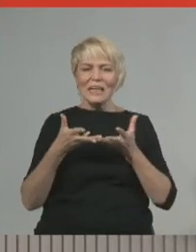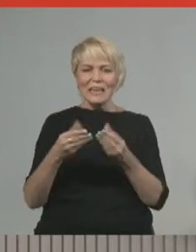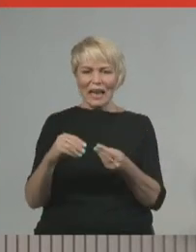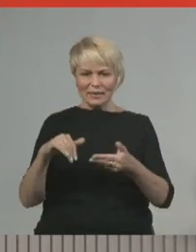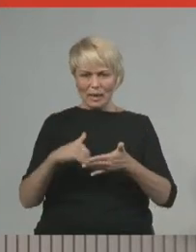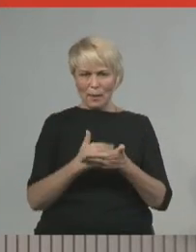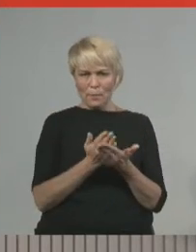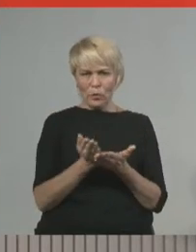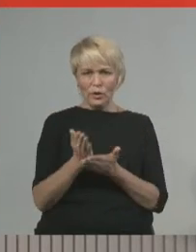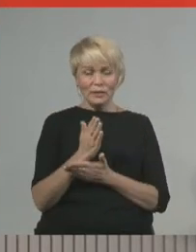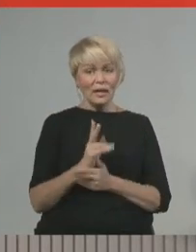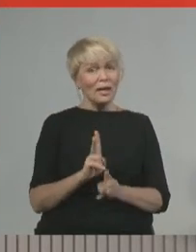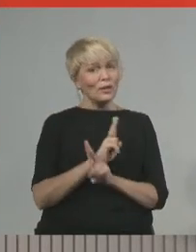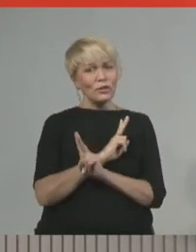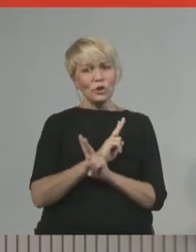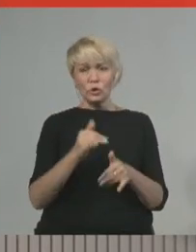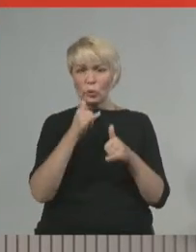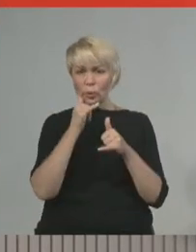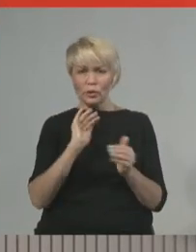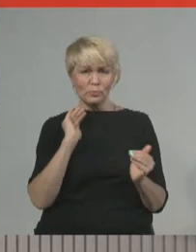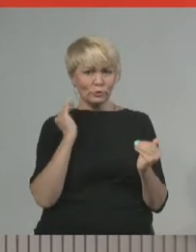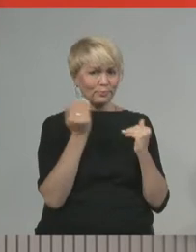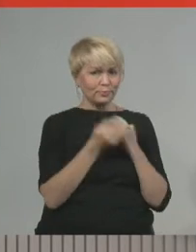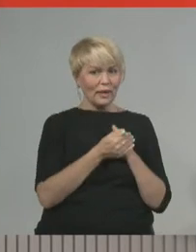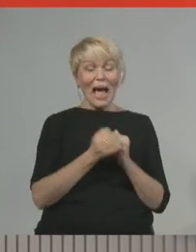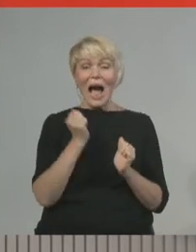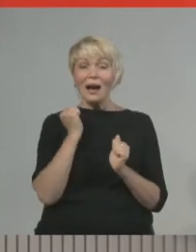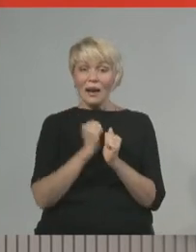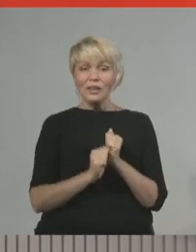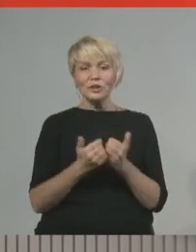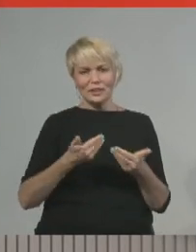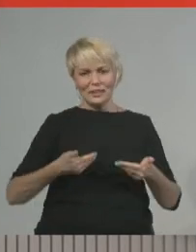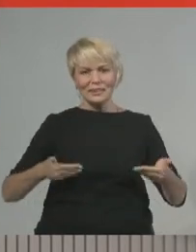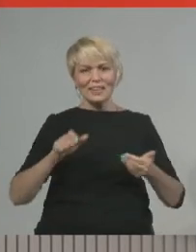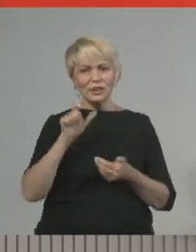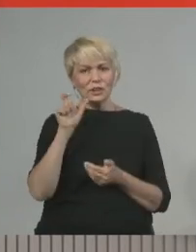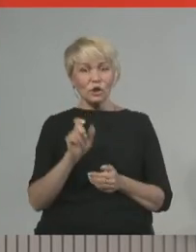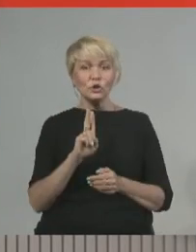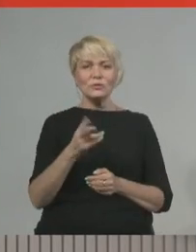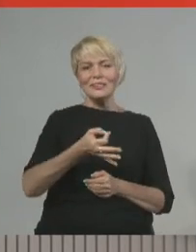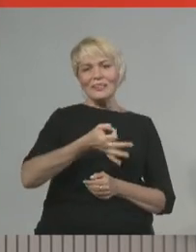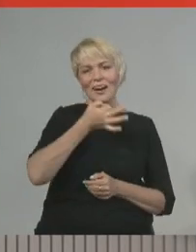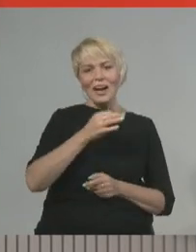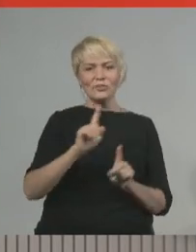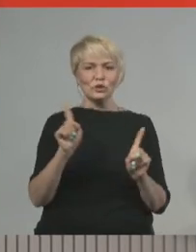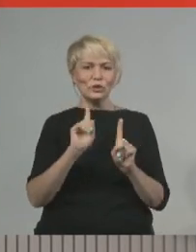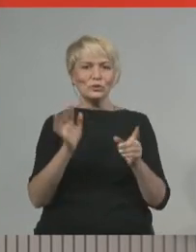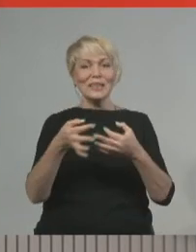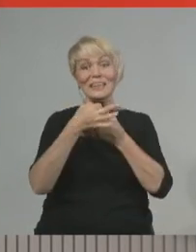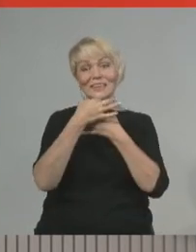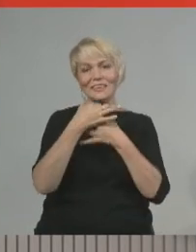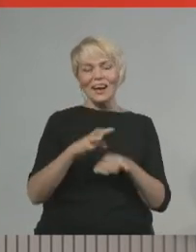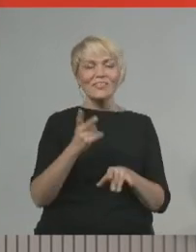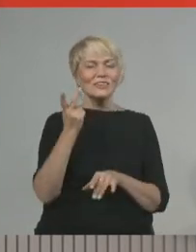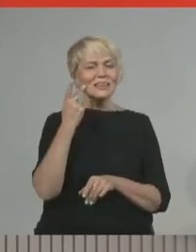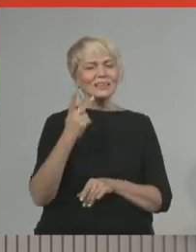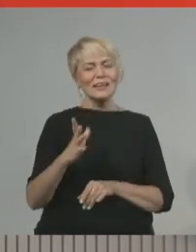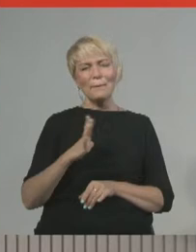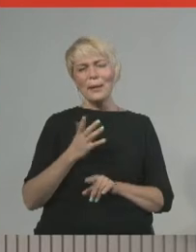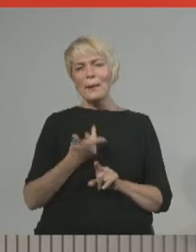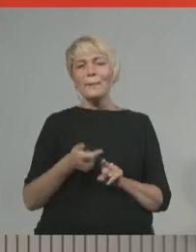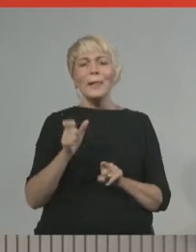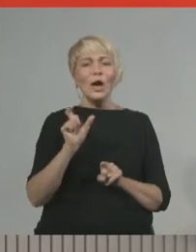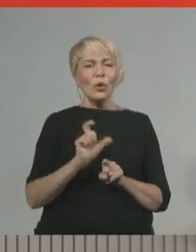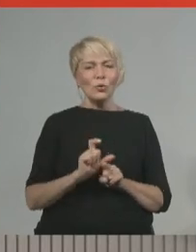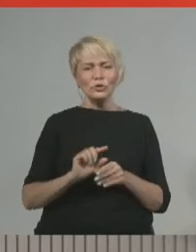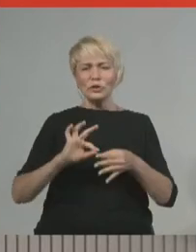the influence of politics because we can't hide from it all of us are human beings we're all people and we all have our likes